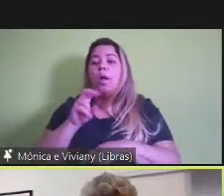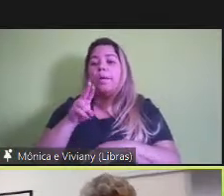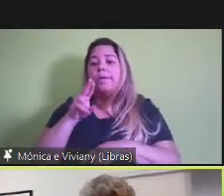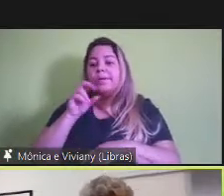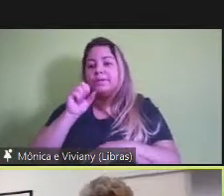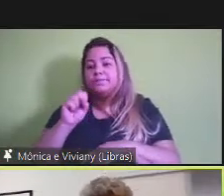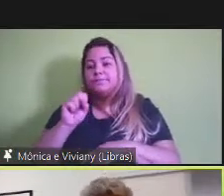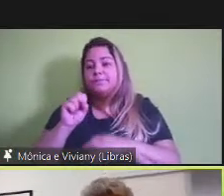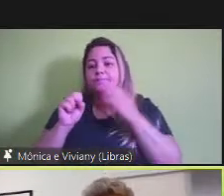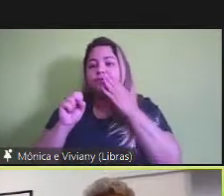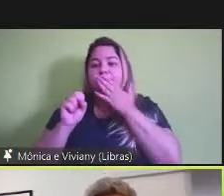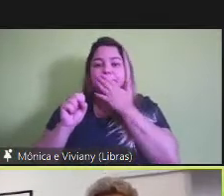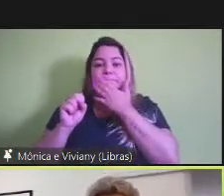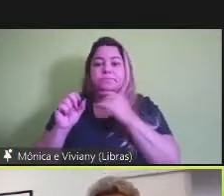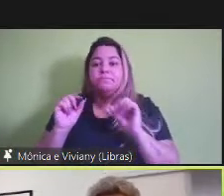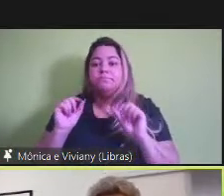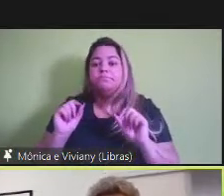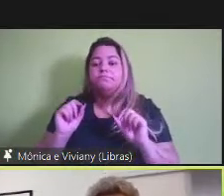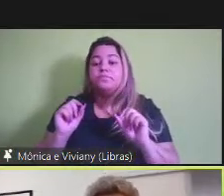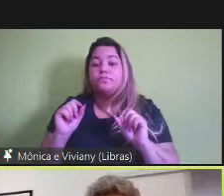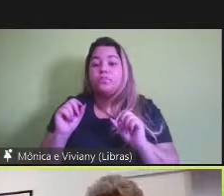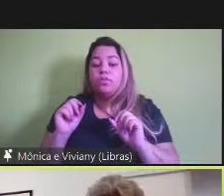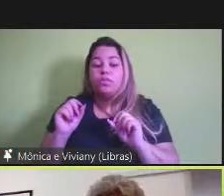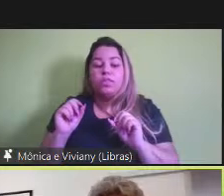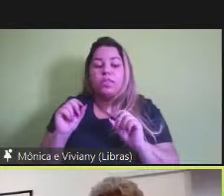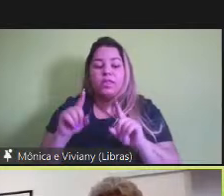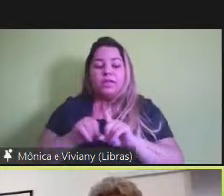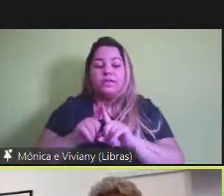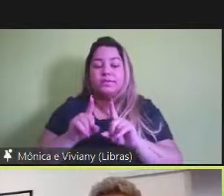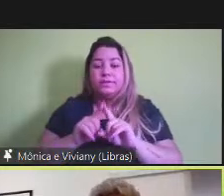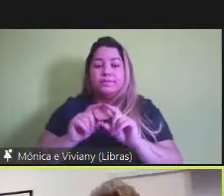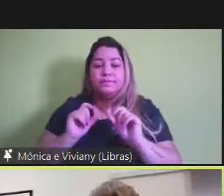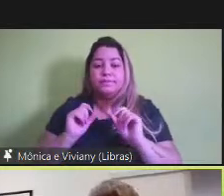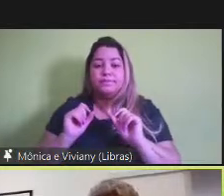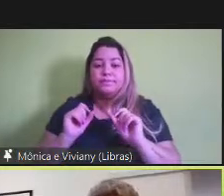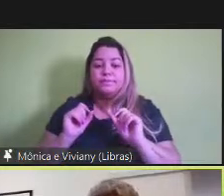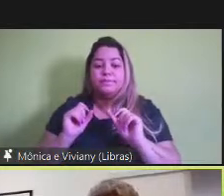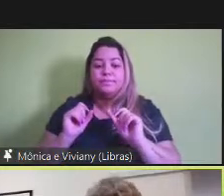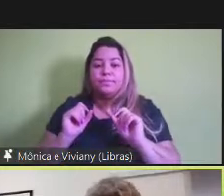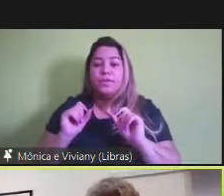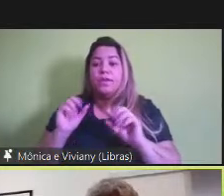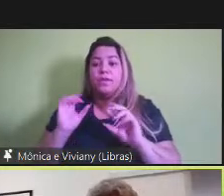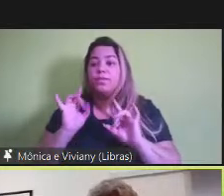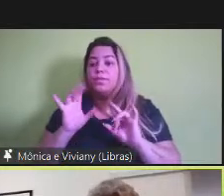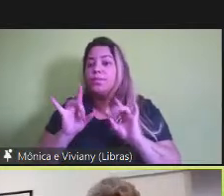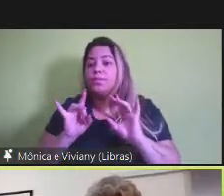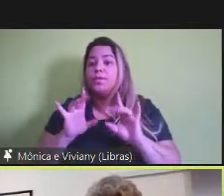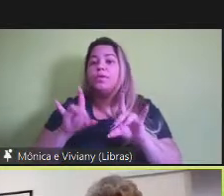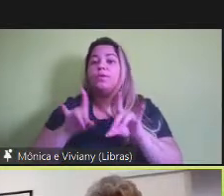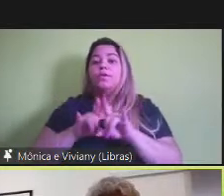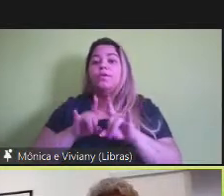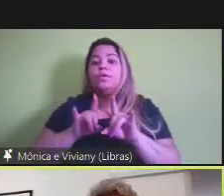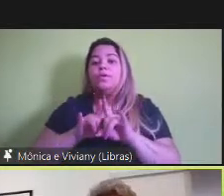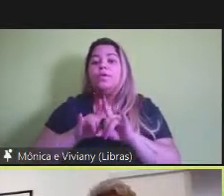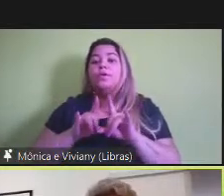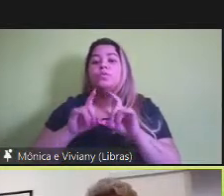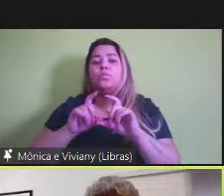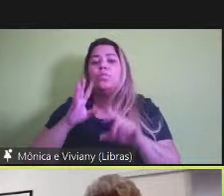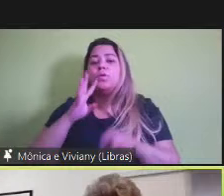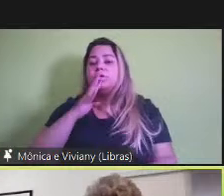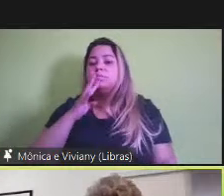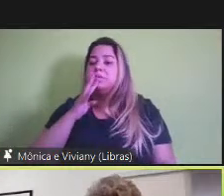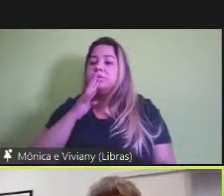30 years, 32, 33 years of the construction of SUS goes through the emphasis